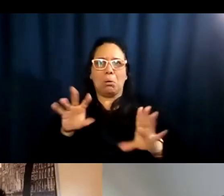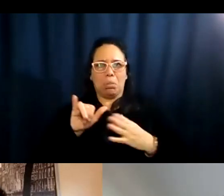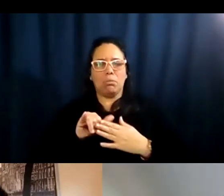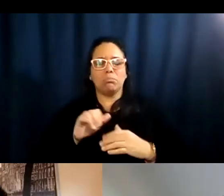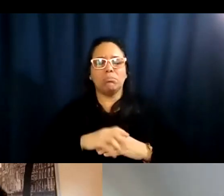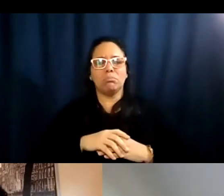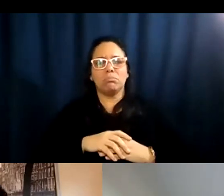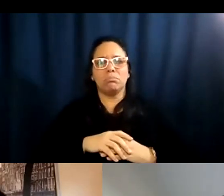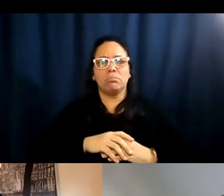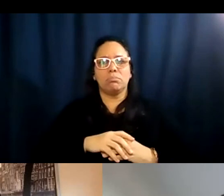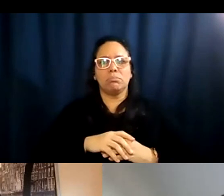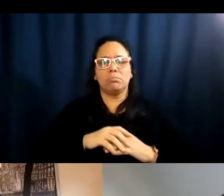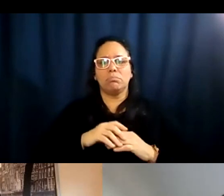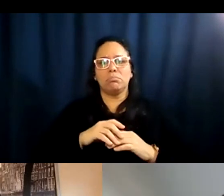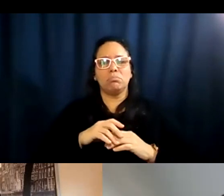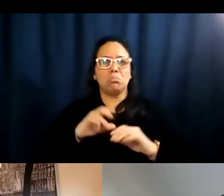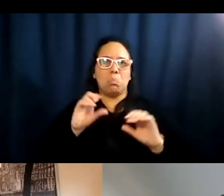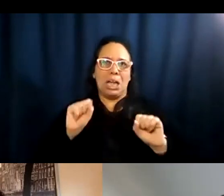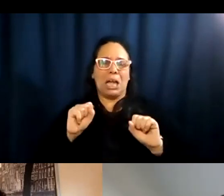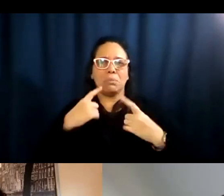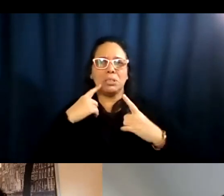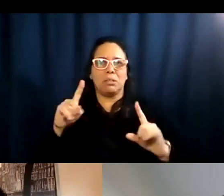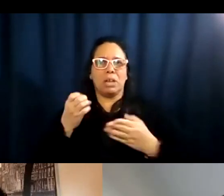an economic sense.